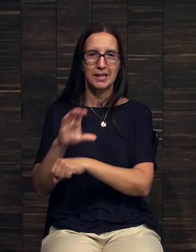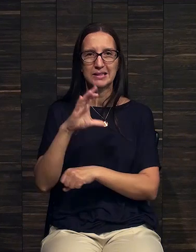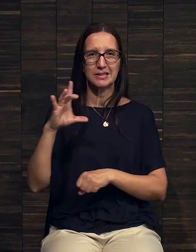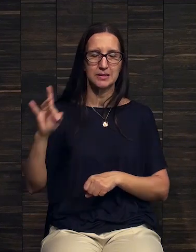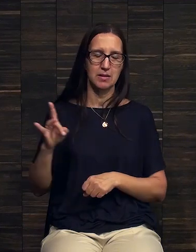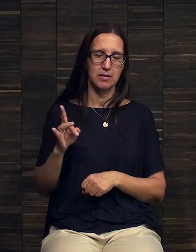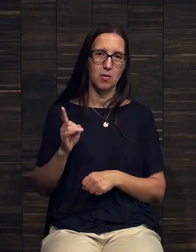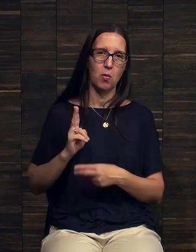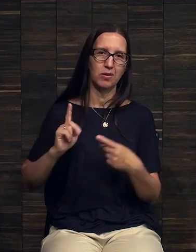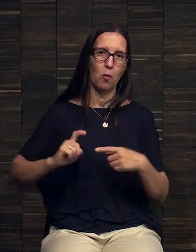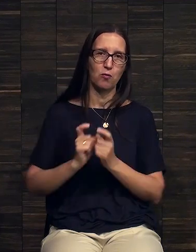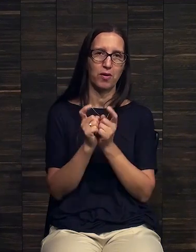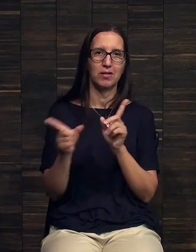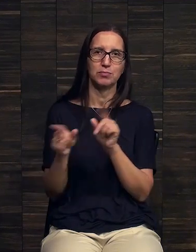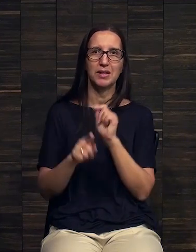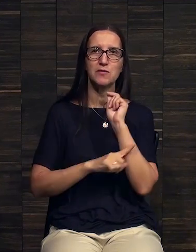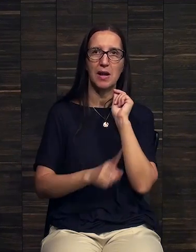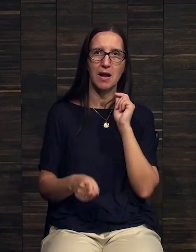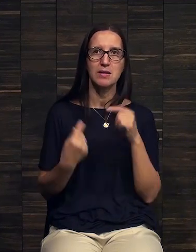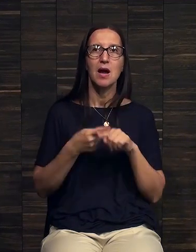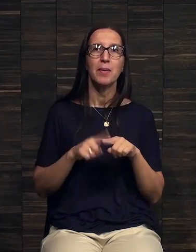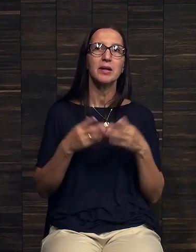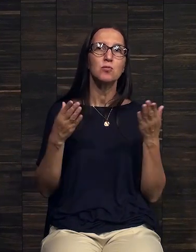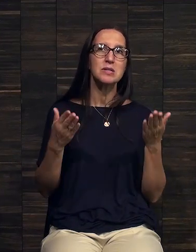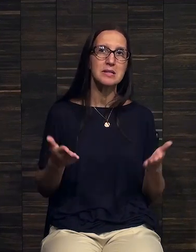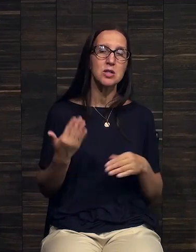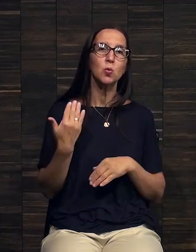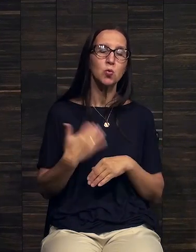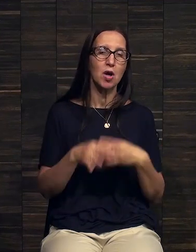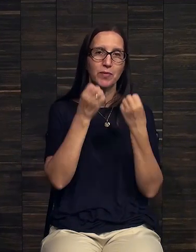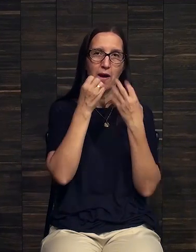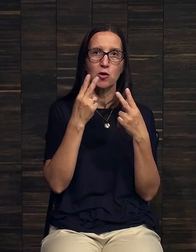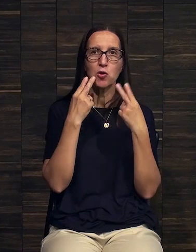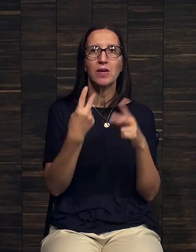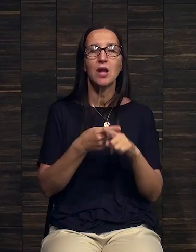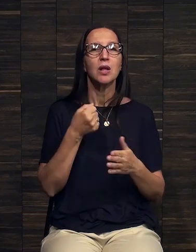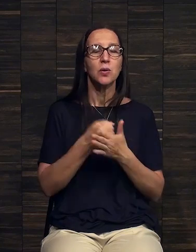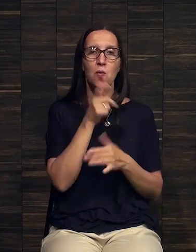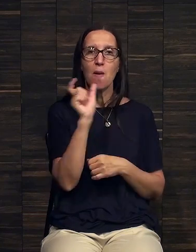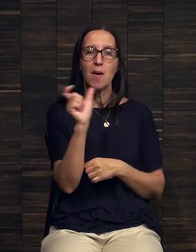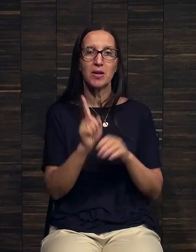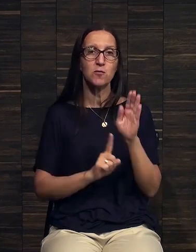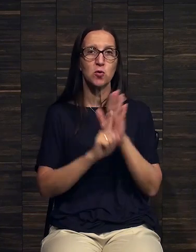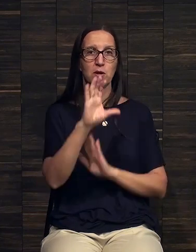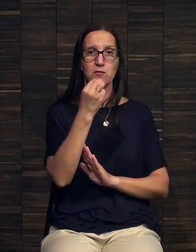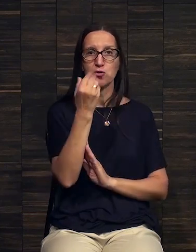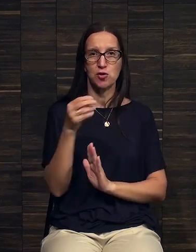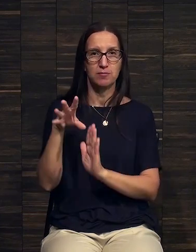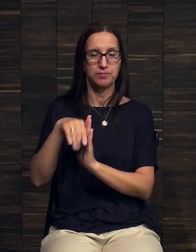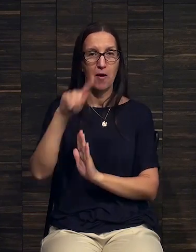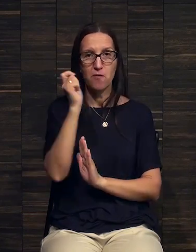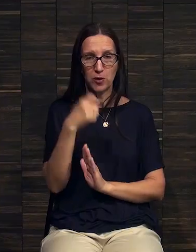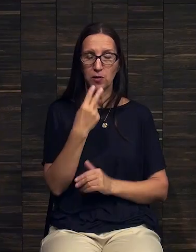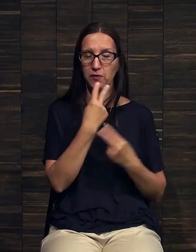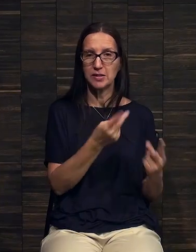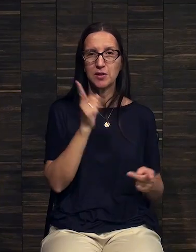they failed to prevent the conflict of USSR and Finland, so they failed everywhere. And this is before